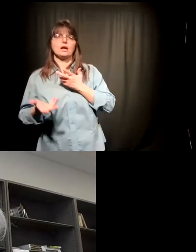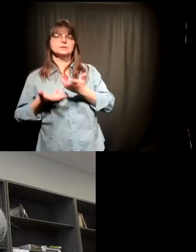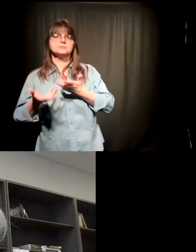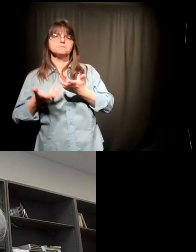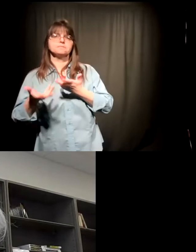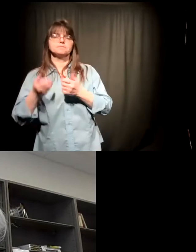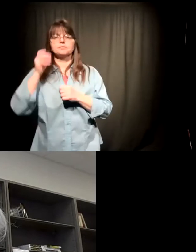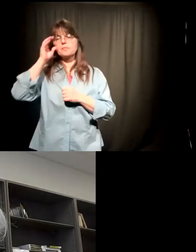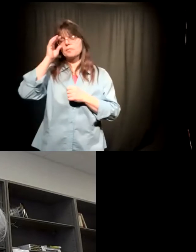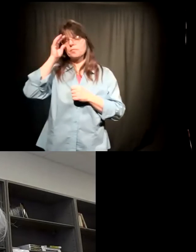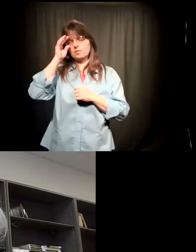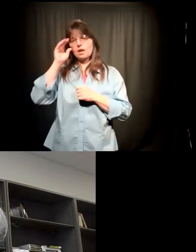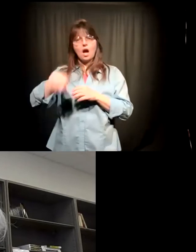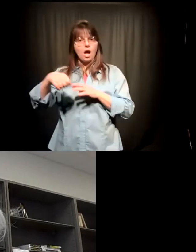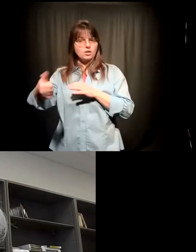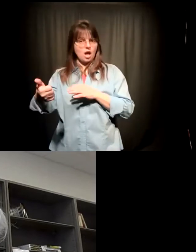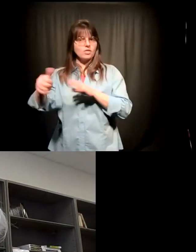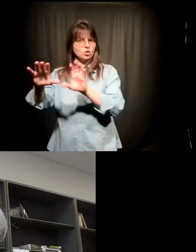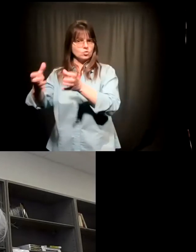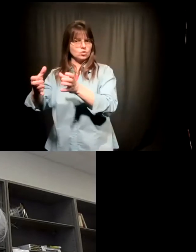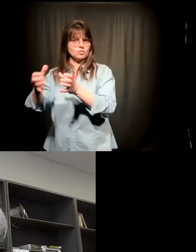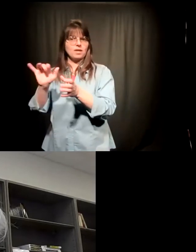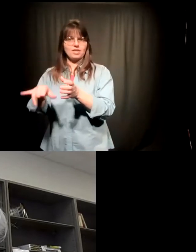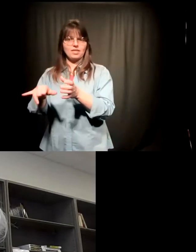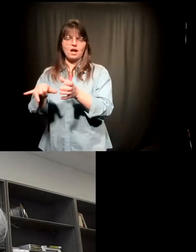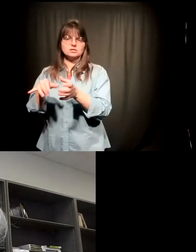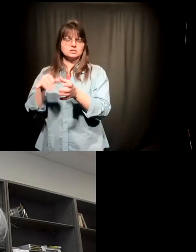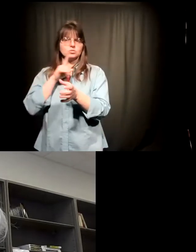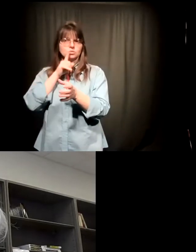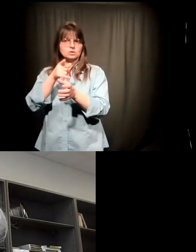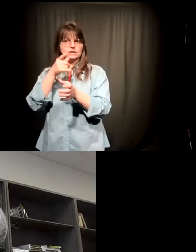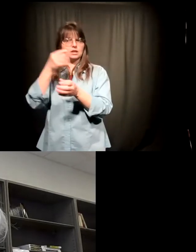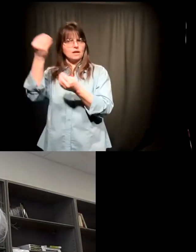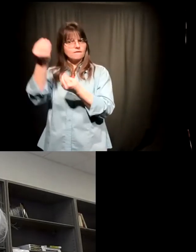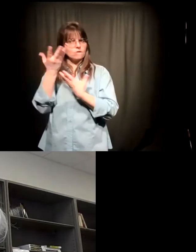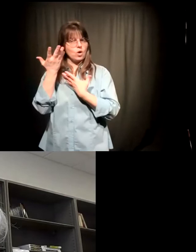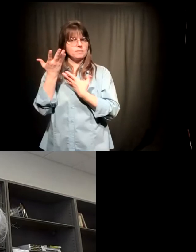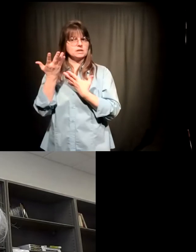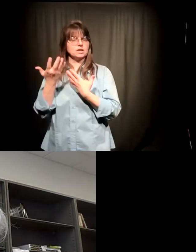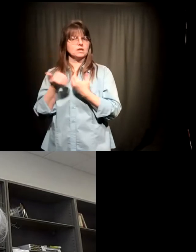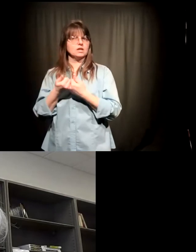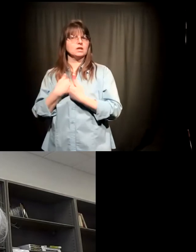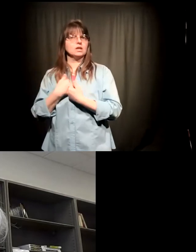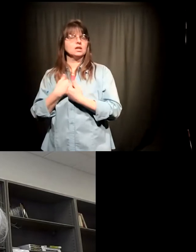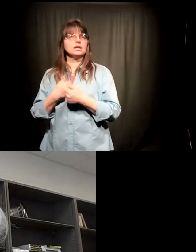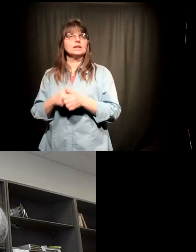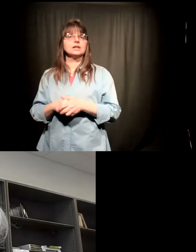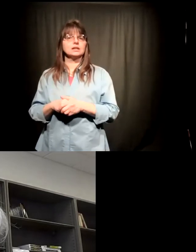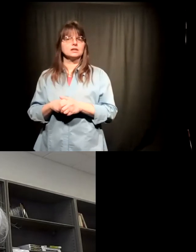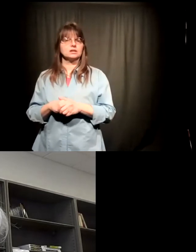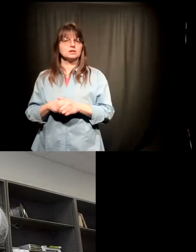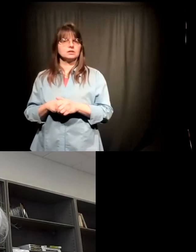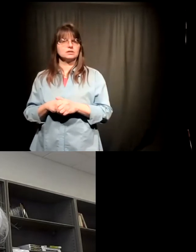was affecting the way I was writing this book and the way I was looking at these issues historically.